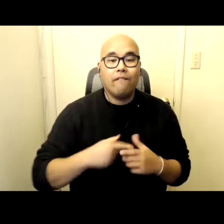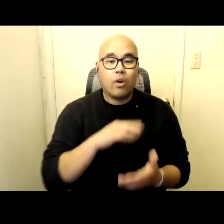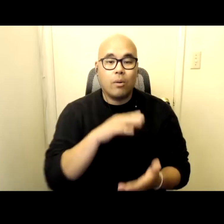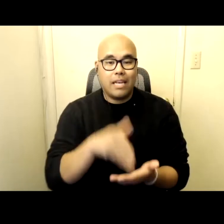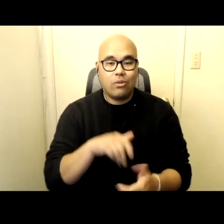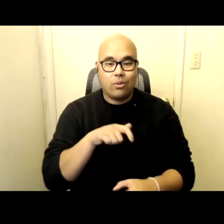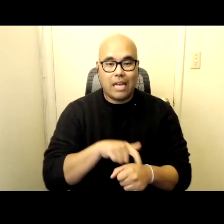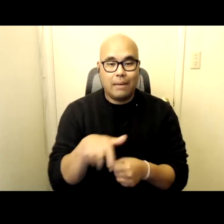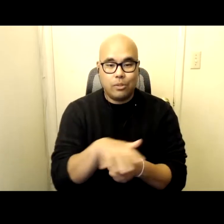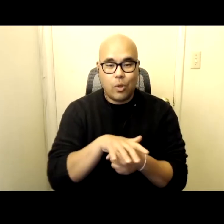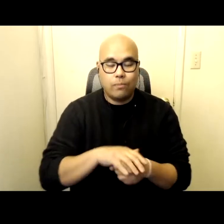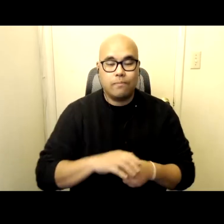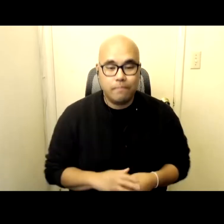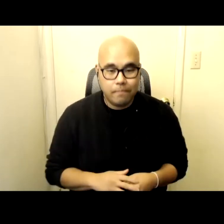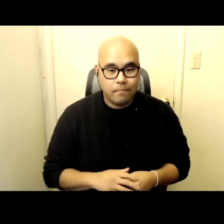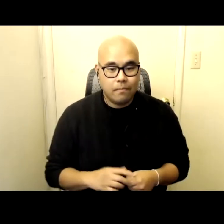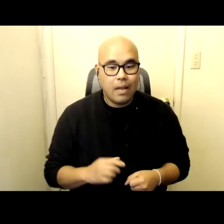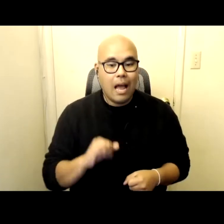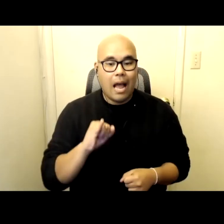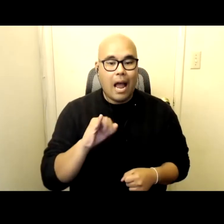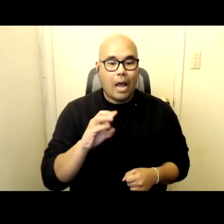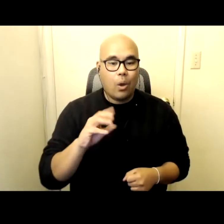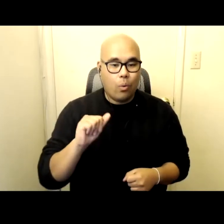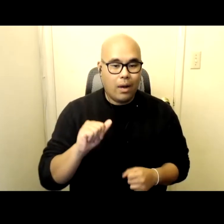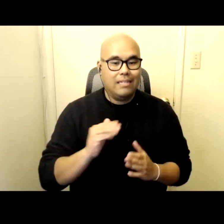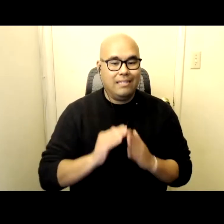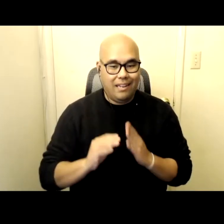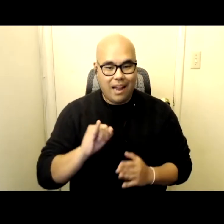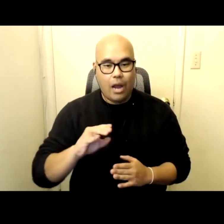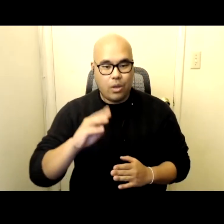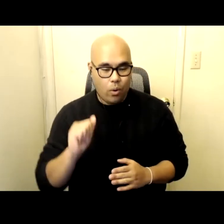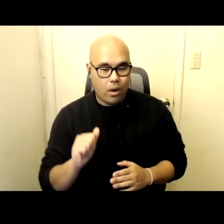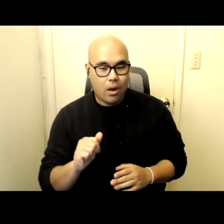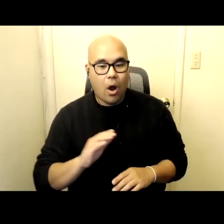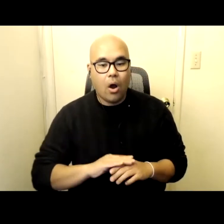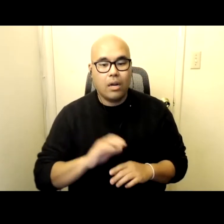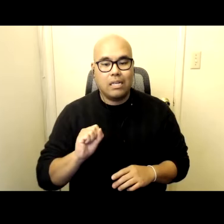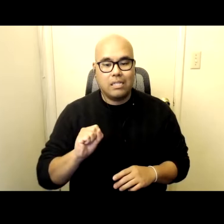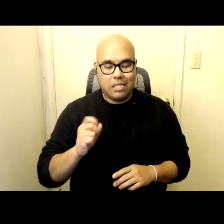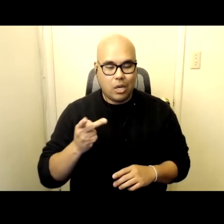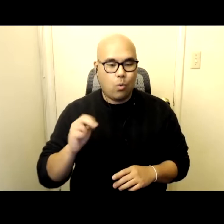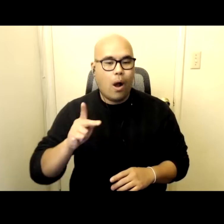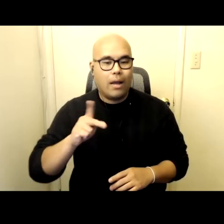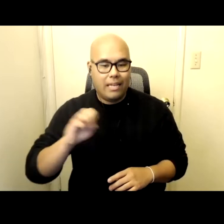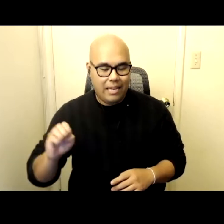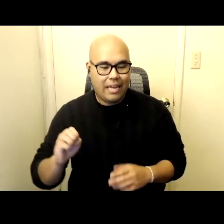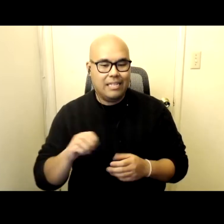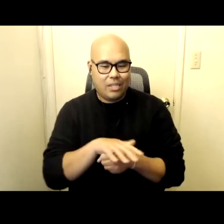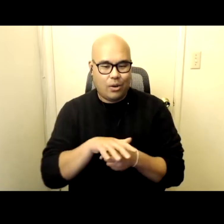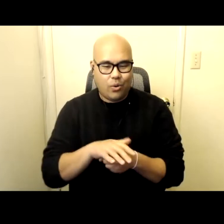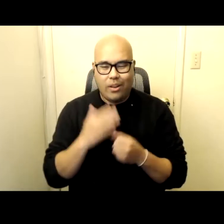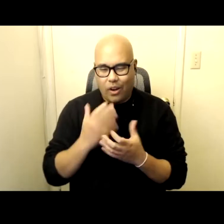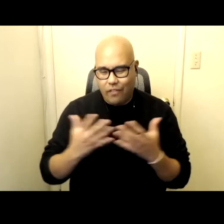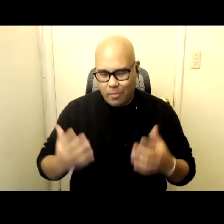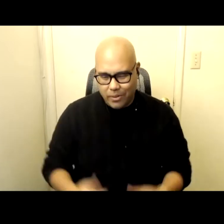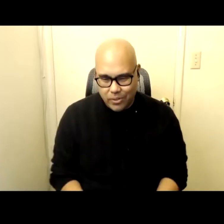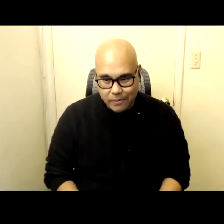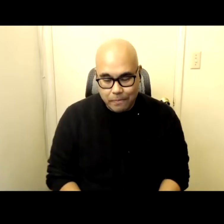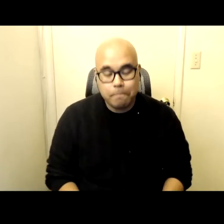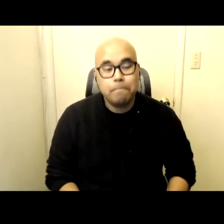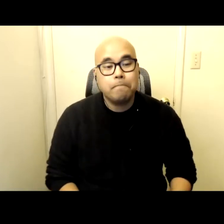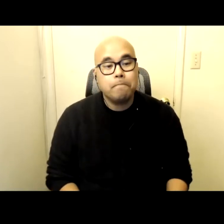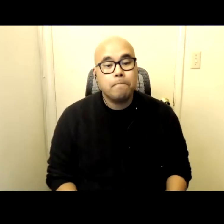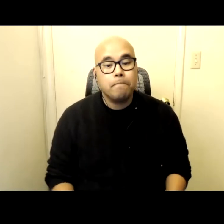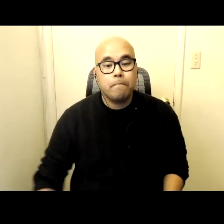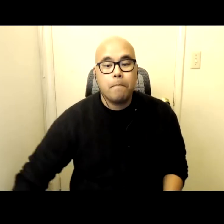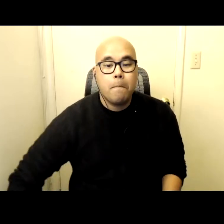Zone, Iowa City, Iowa, where we are on Meskwaki territory. Thanks very much. I'm going